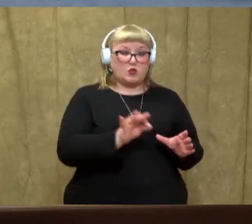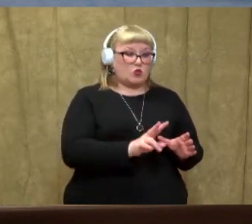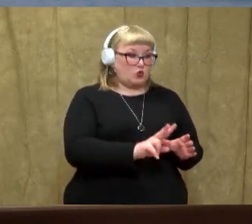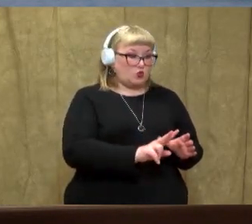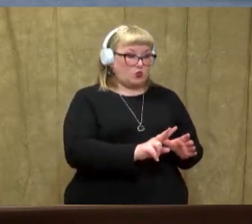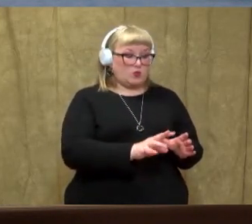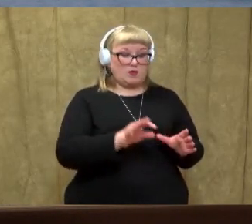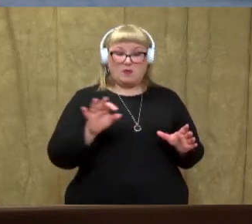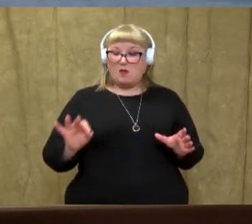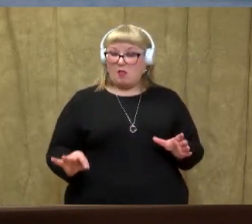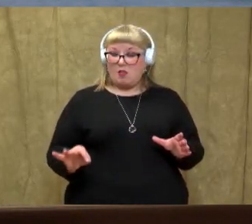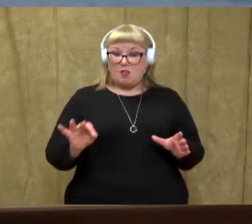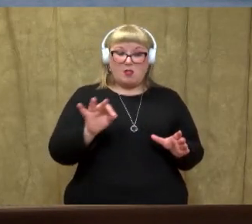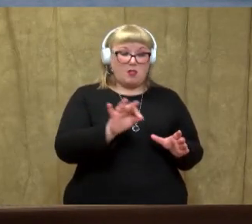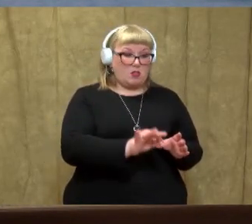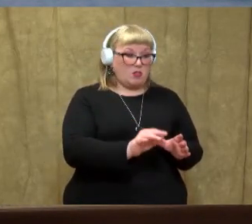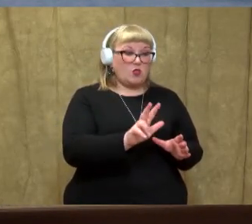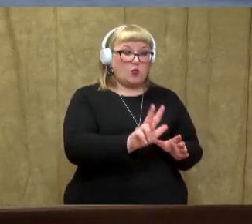2,